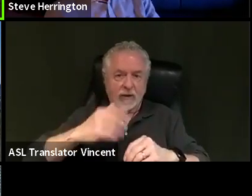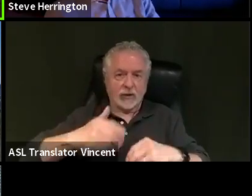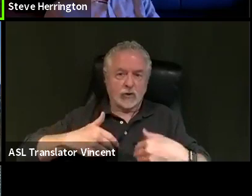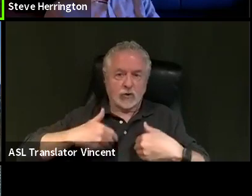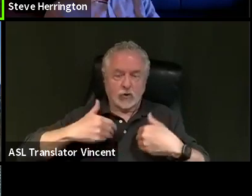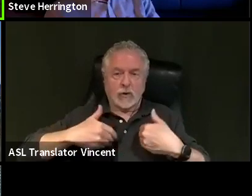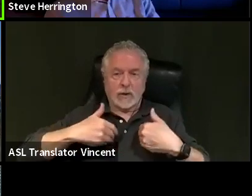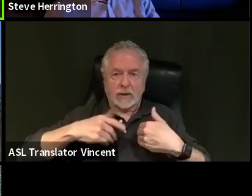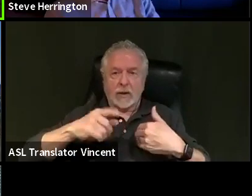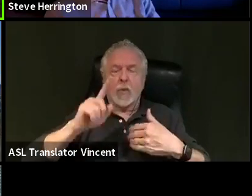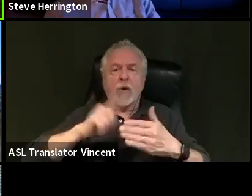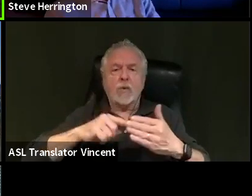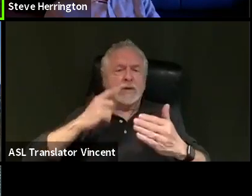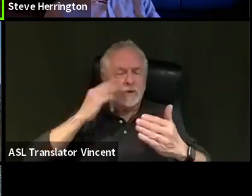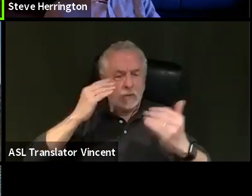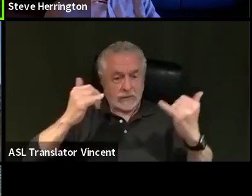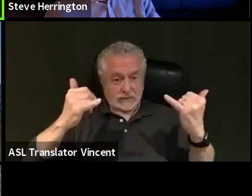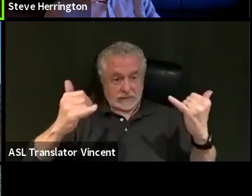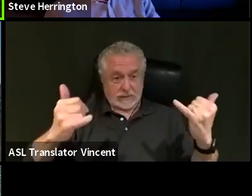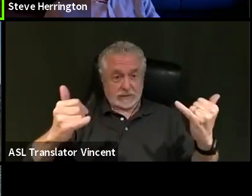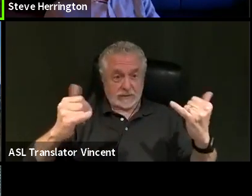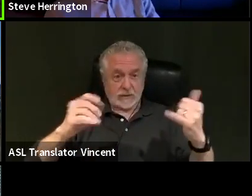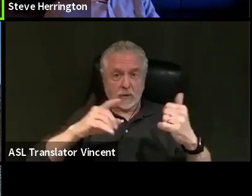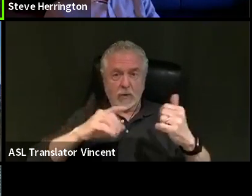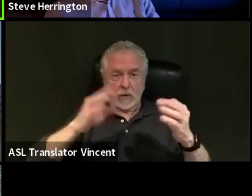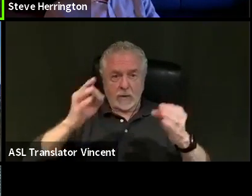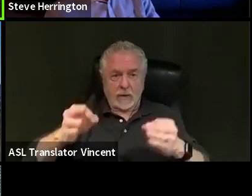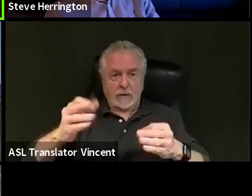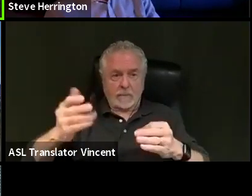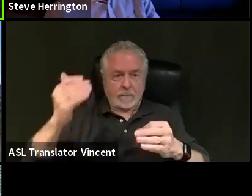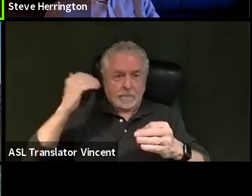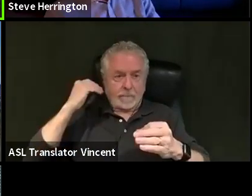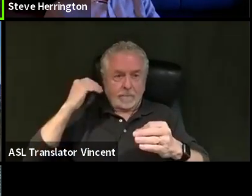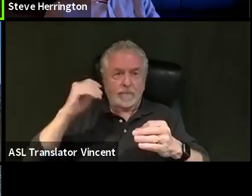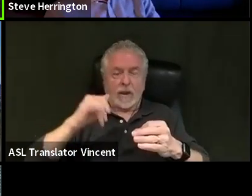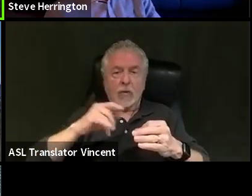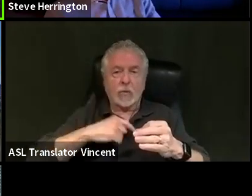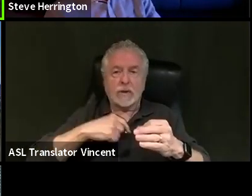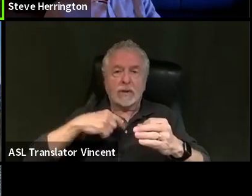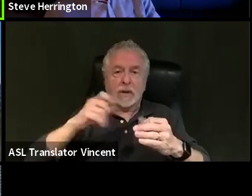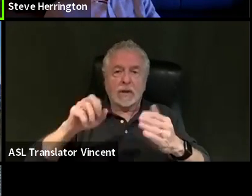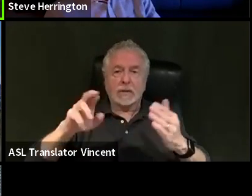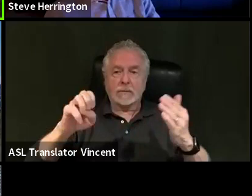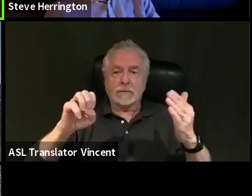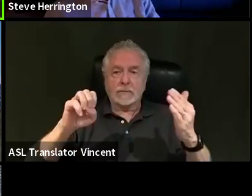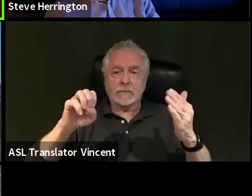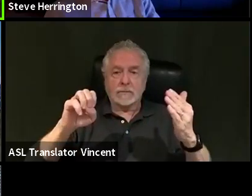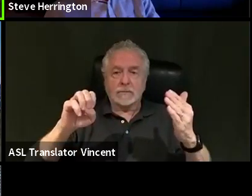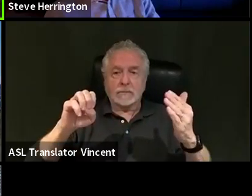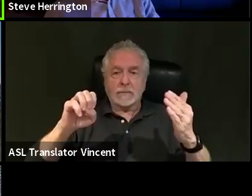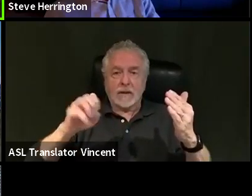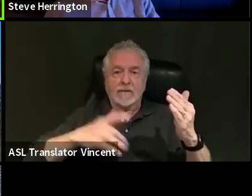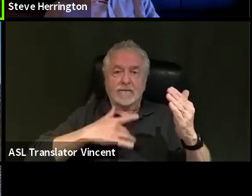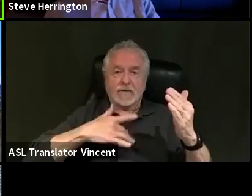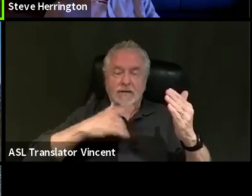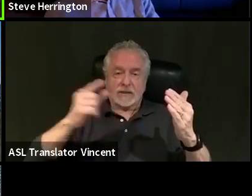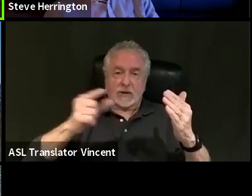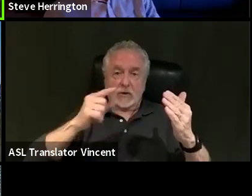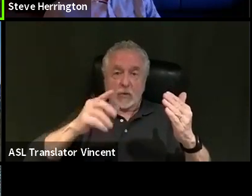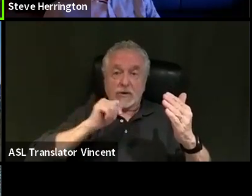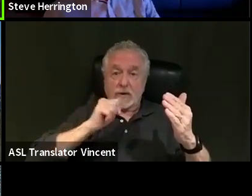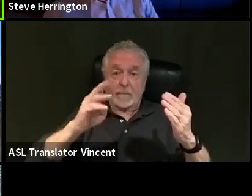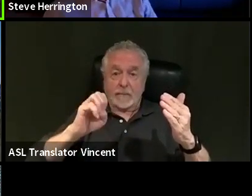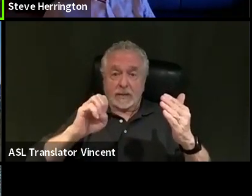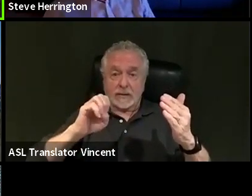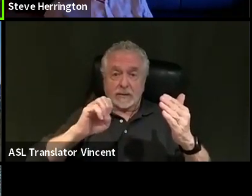youth, and what we know now and what we could expect, or how we are feeling guaranteed that there would not